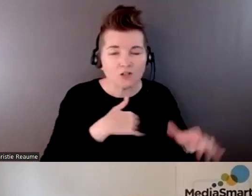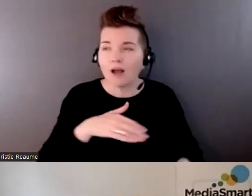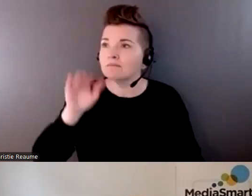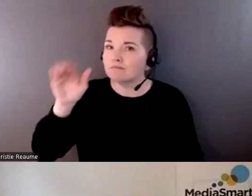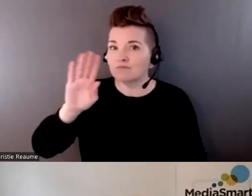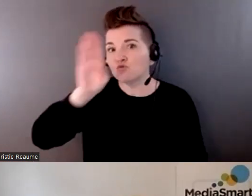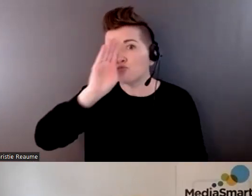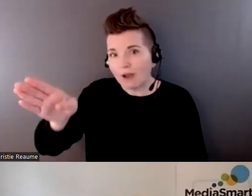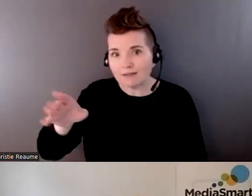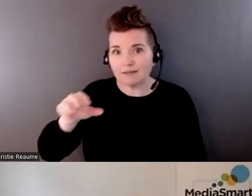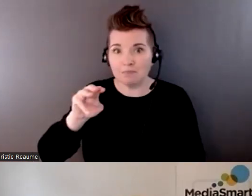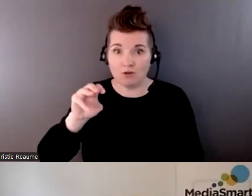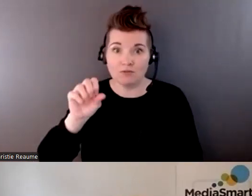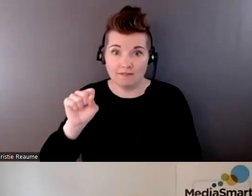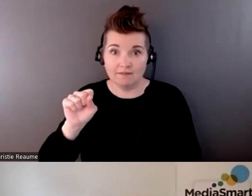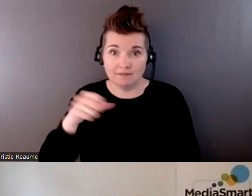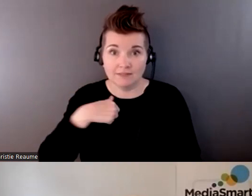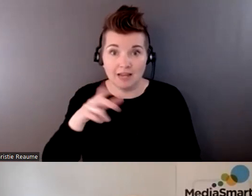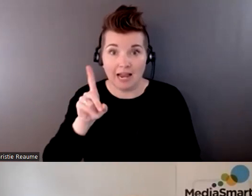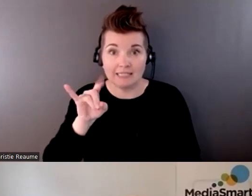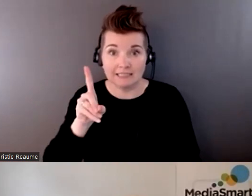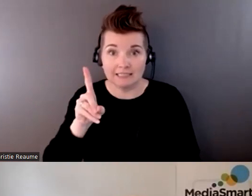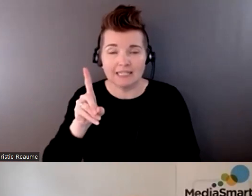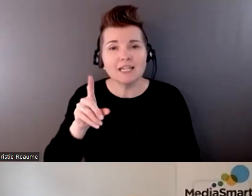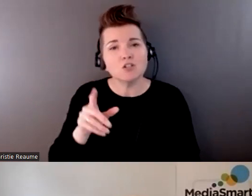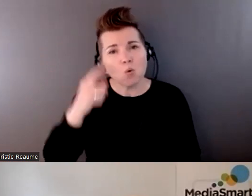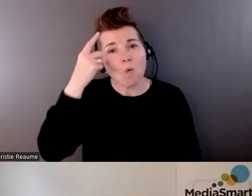question on how to get seniors